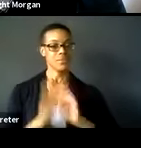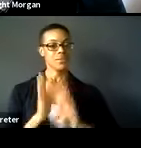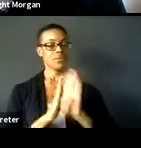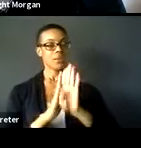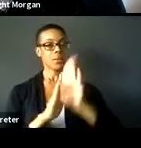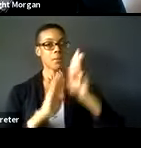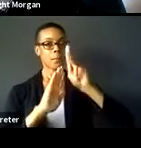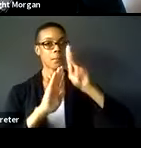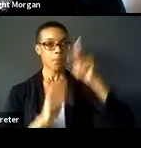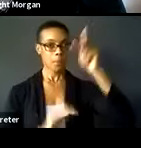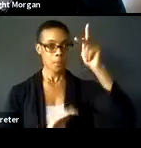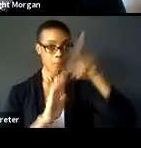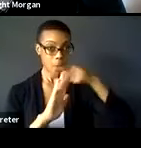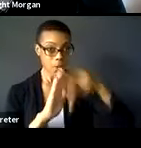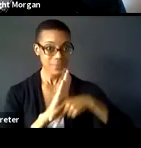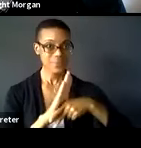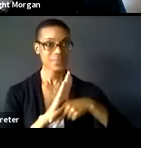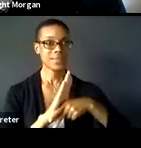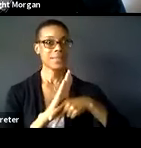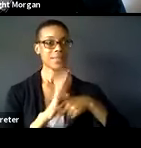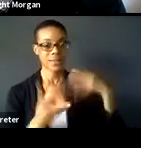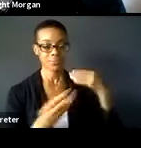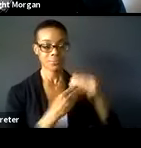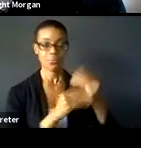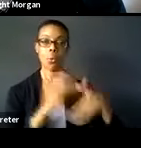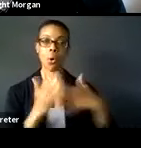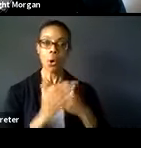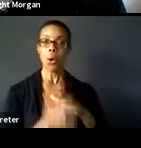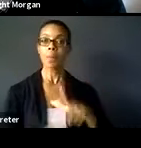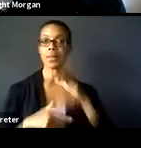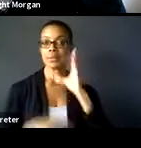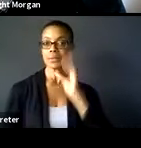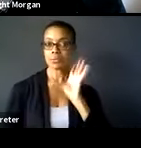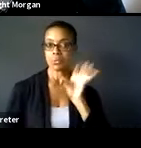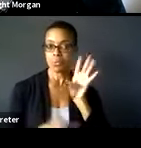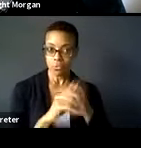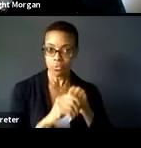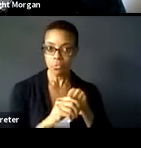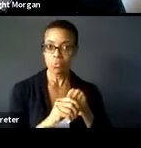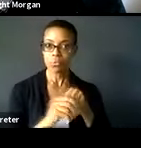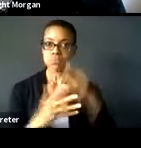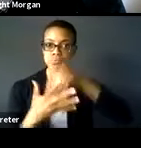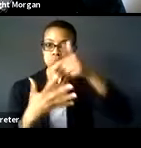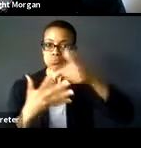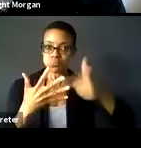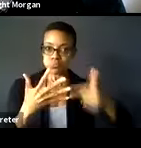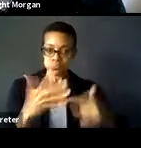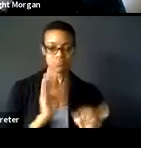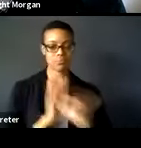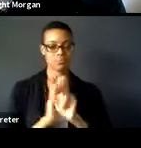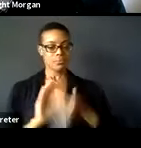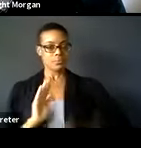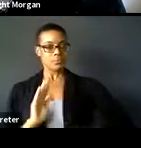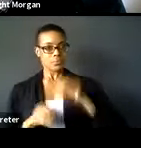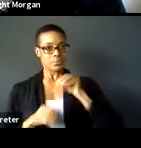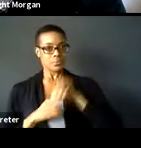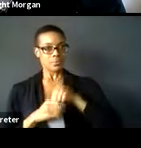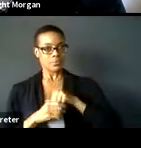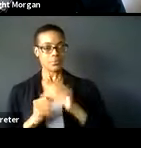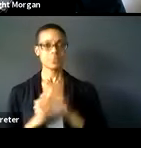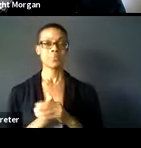reflecting all those lived experience. I think one of the biggest challenge that in my